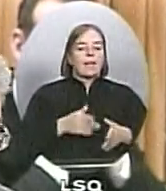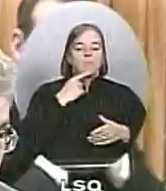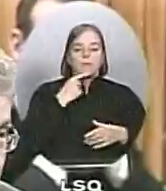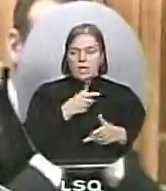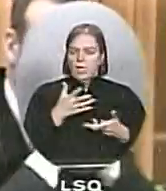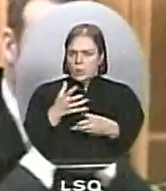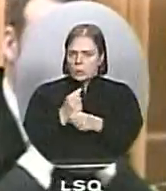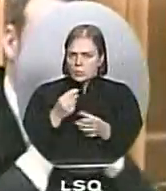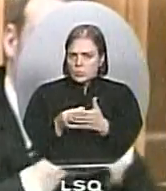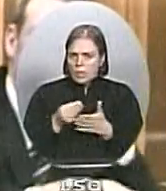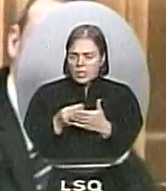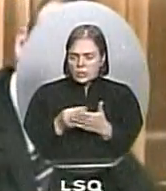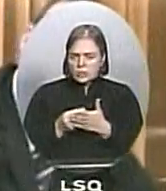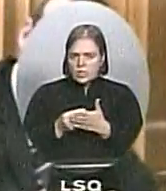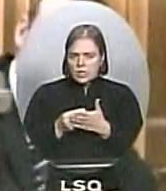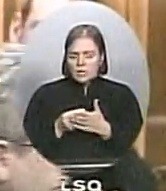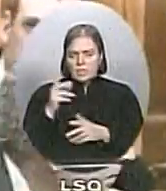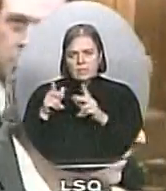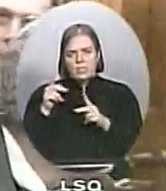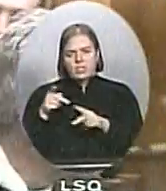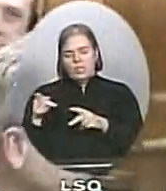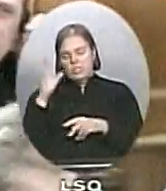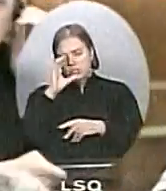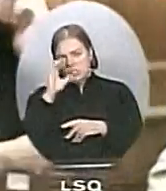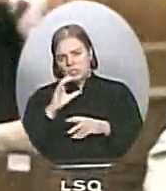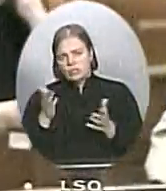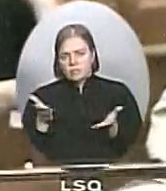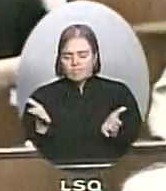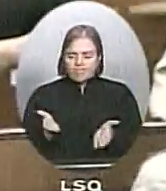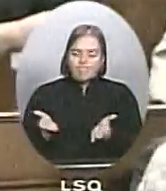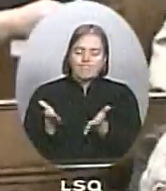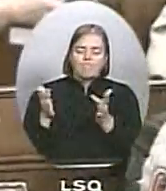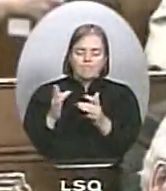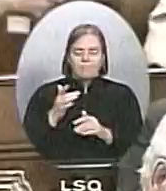Simple question, yes or no? The honourable government House Leader.